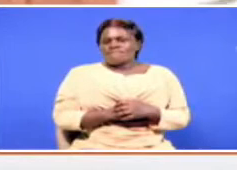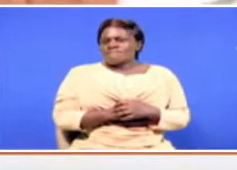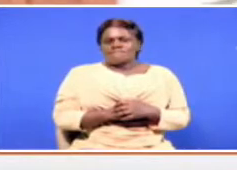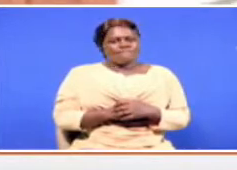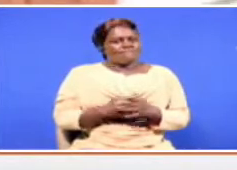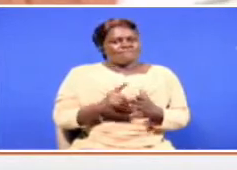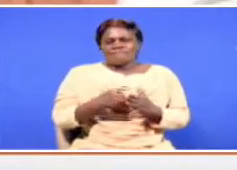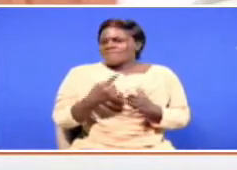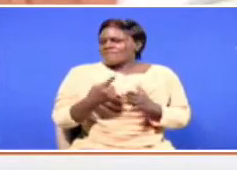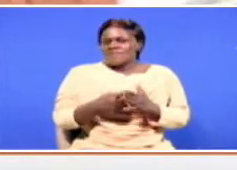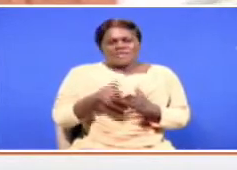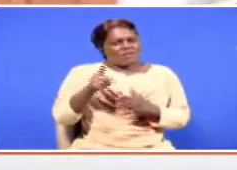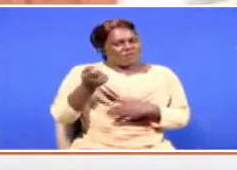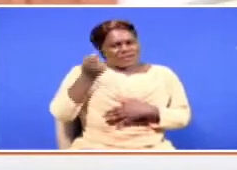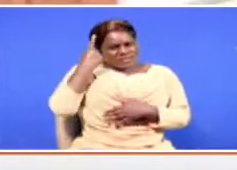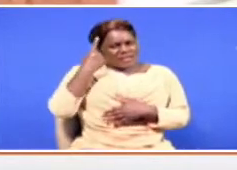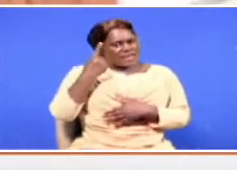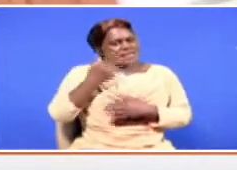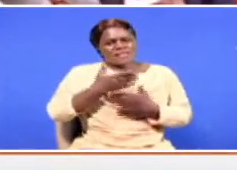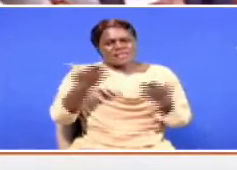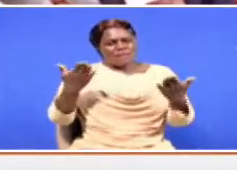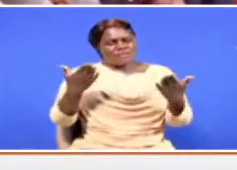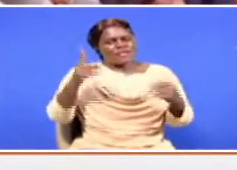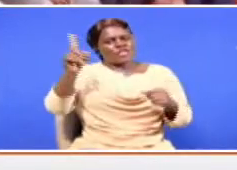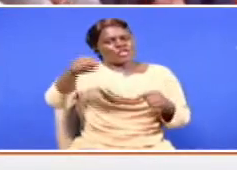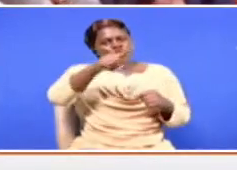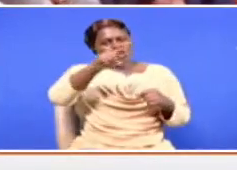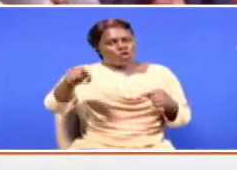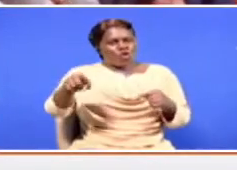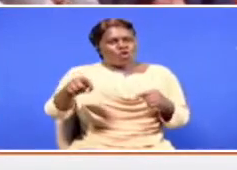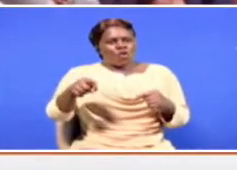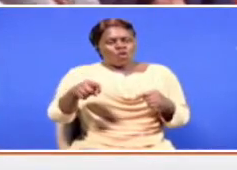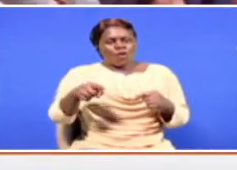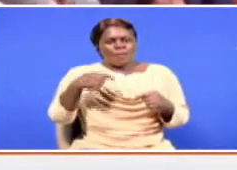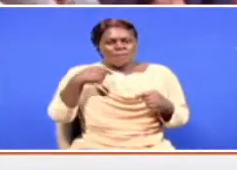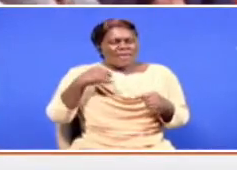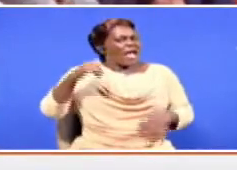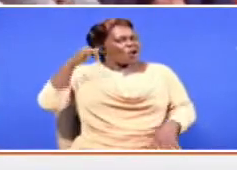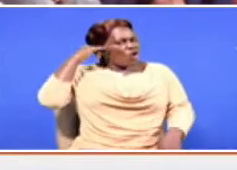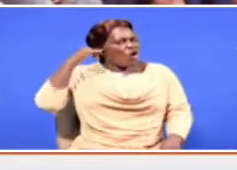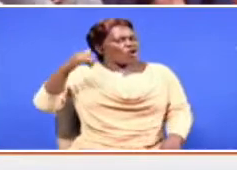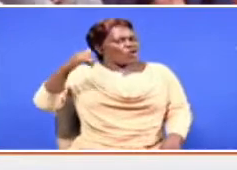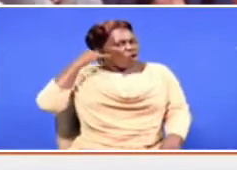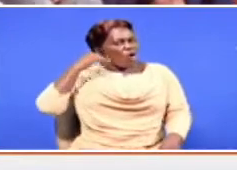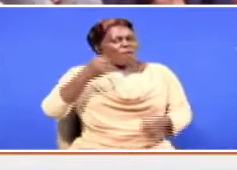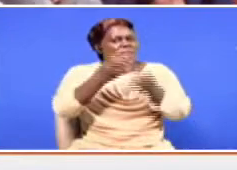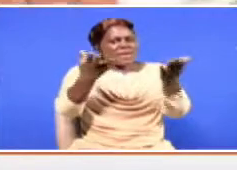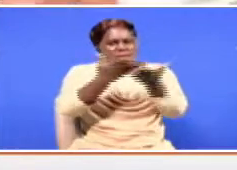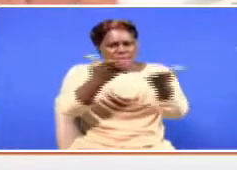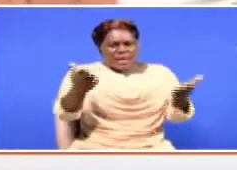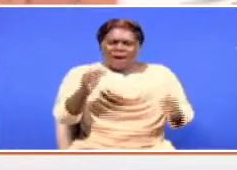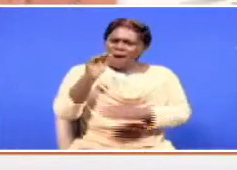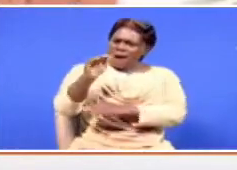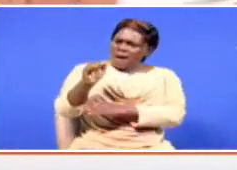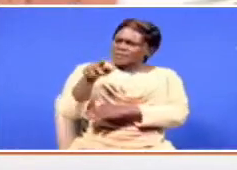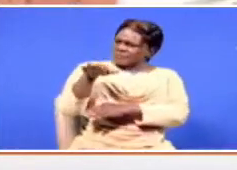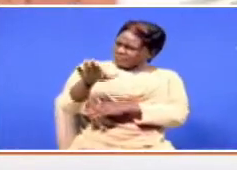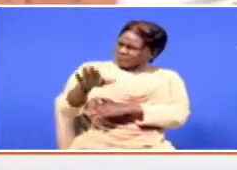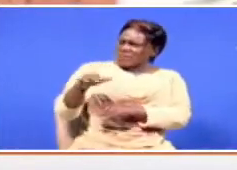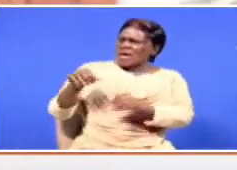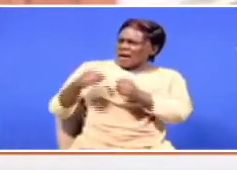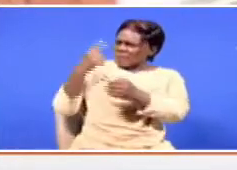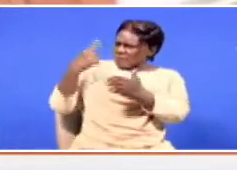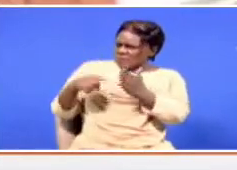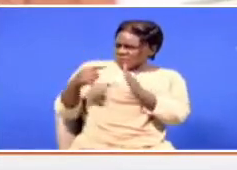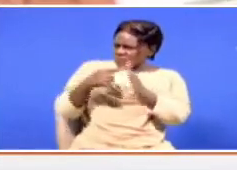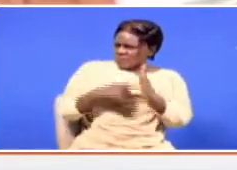then you must begin to understand that something is very wrong. I call many PSs. You ask them what's going on